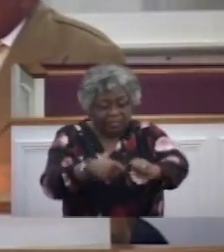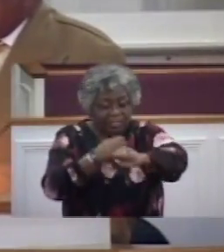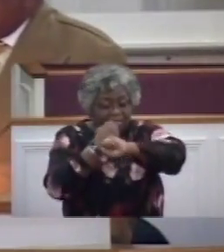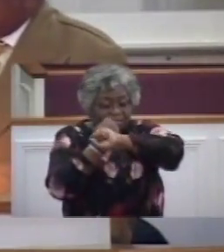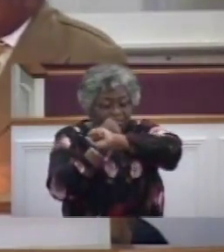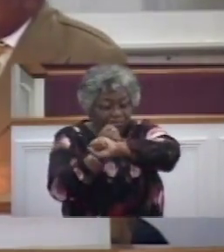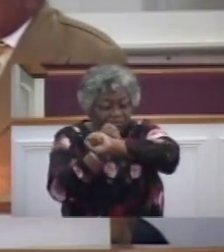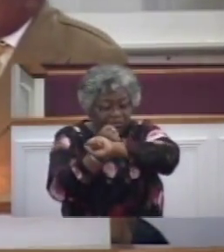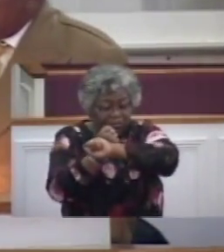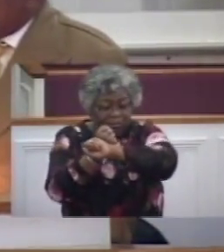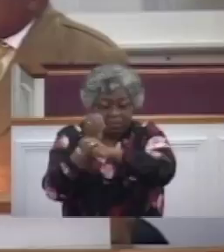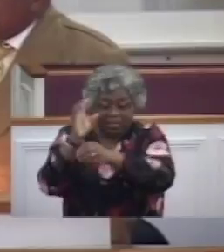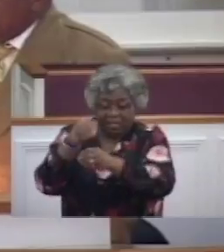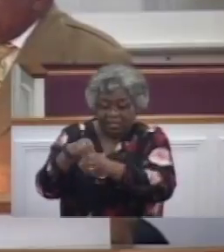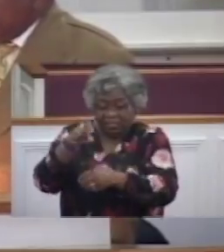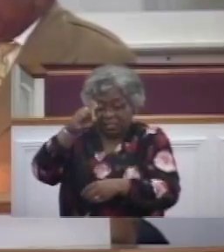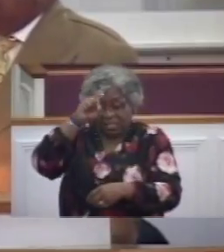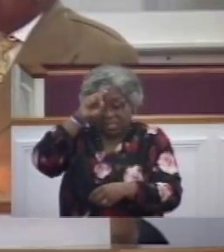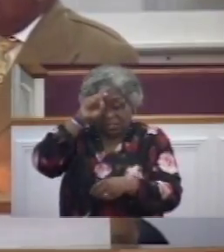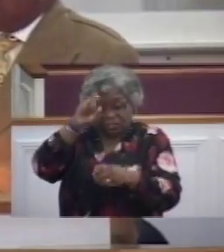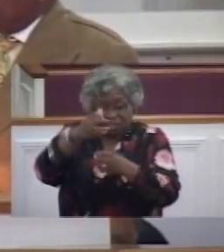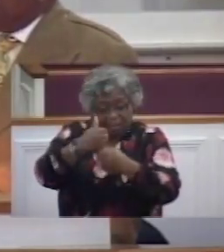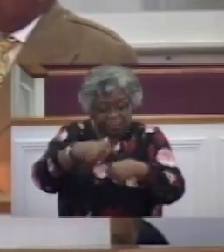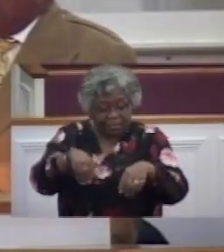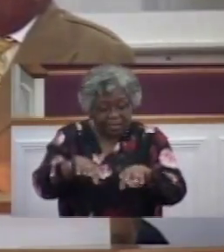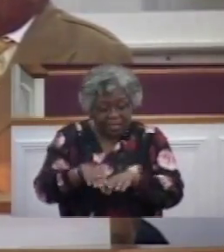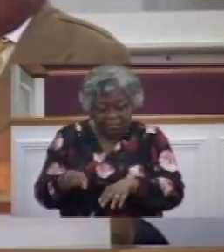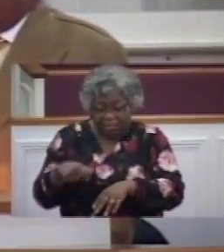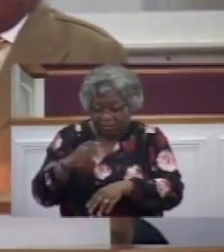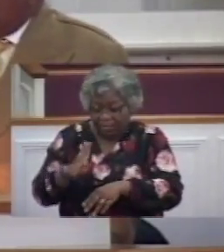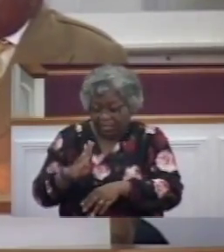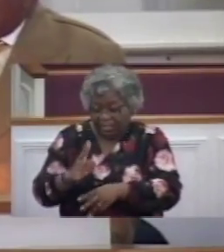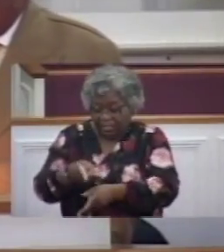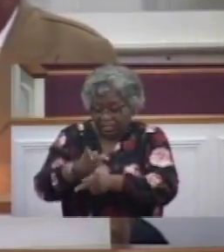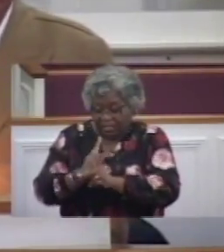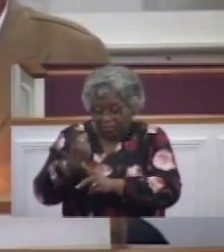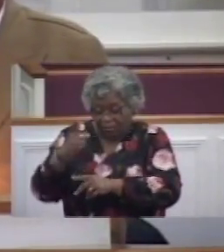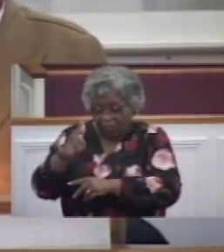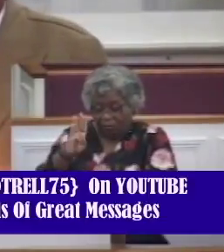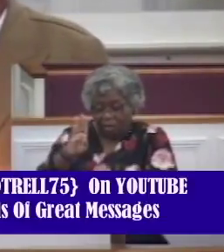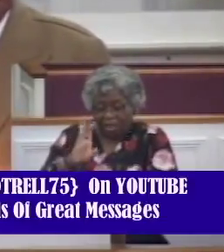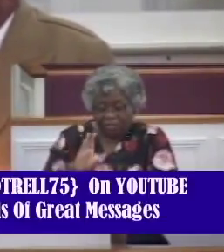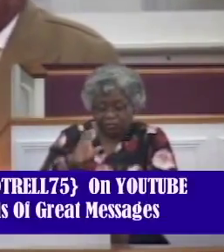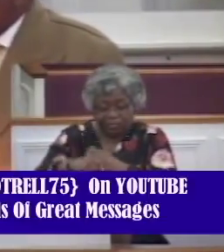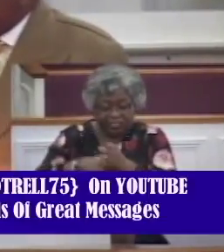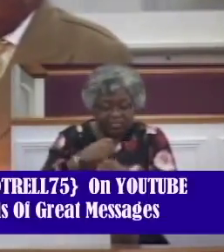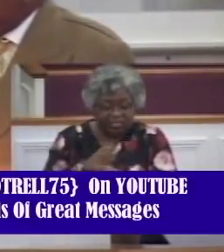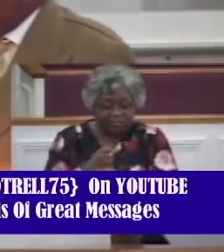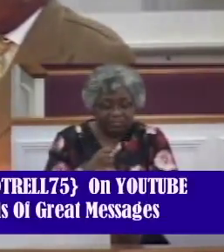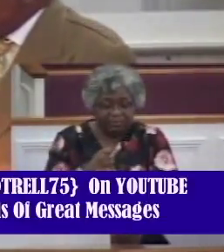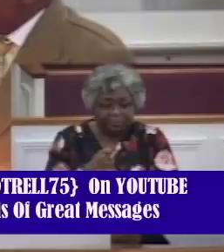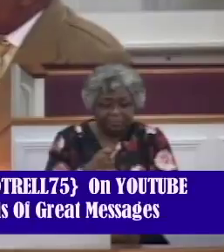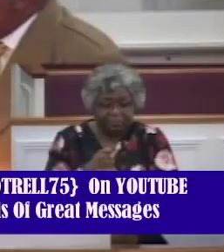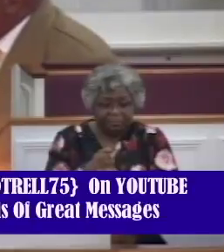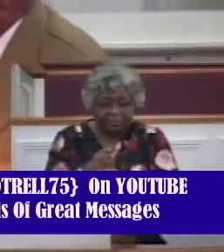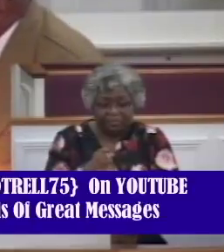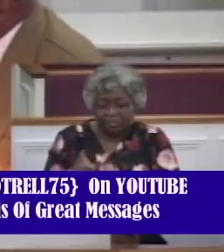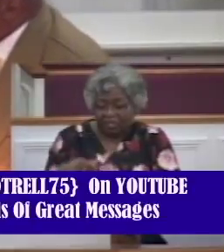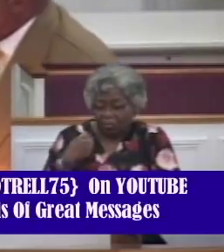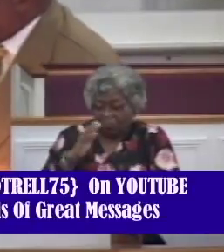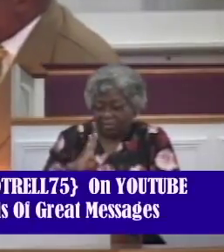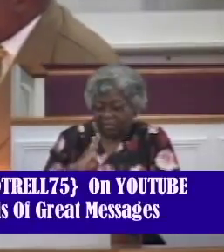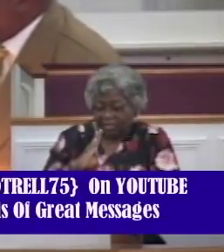captivity down in Egypt, and they're going to be held there for 400 years. He said, but they're going to